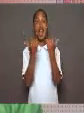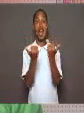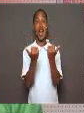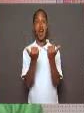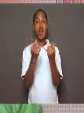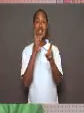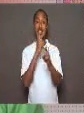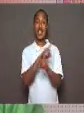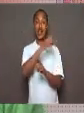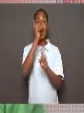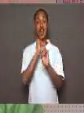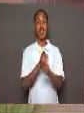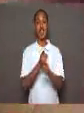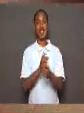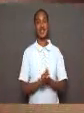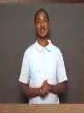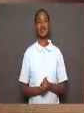can check your answers.